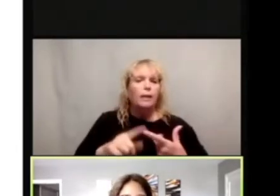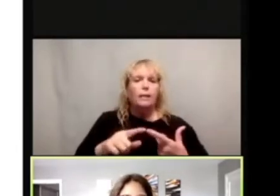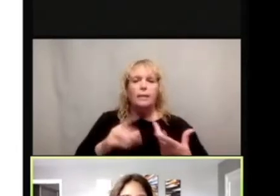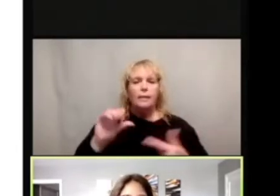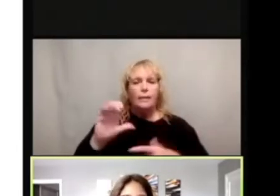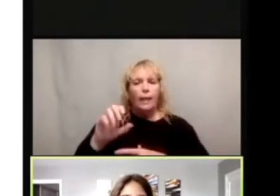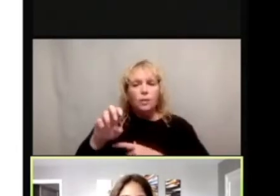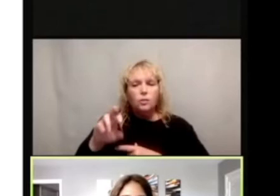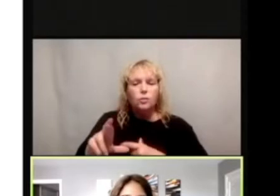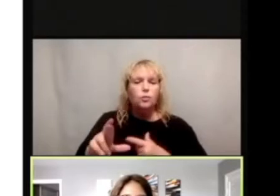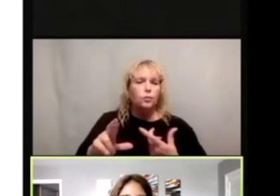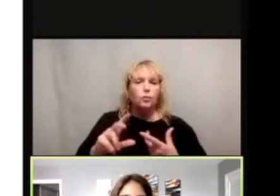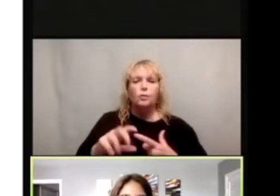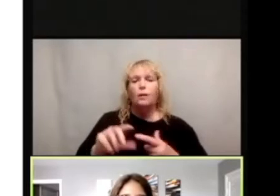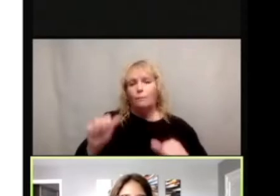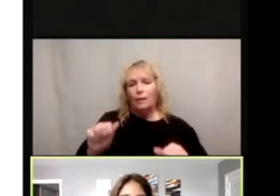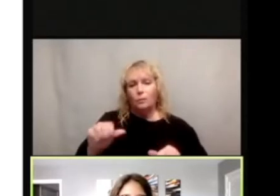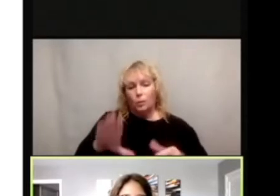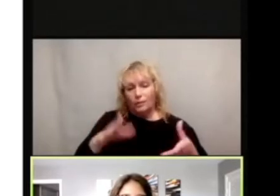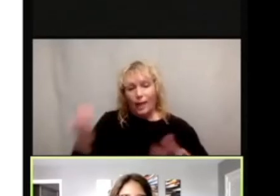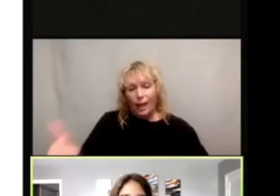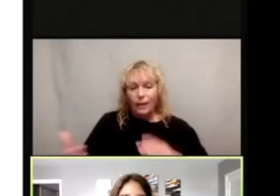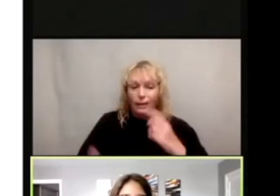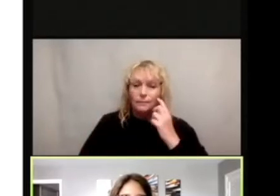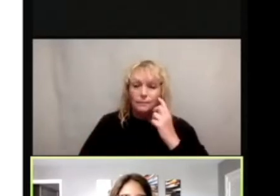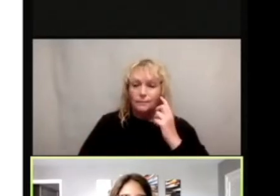death. Next slide, please.